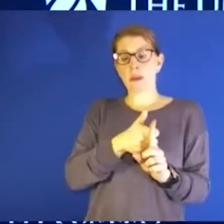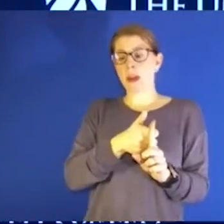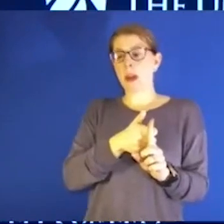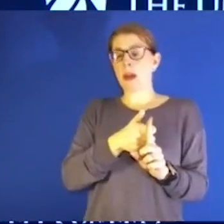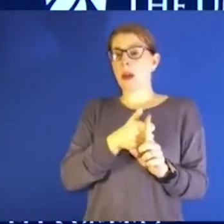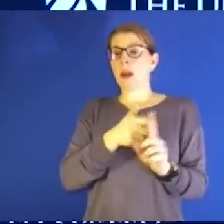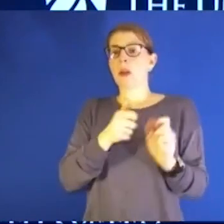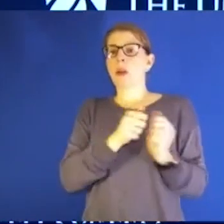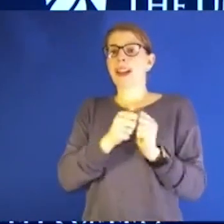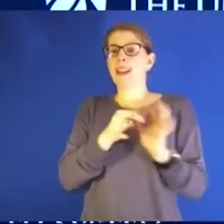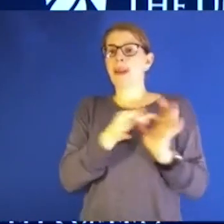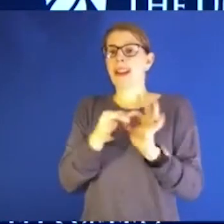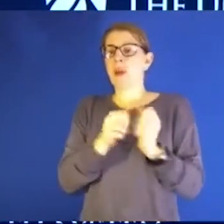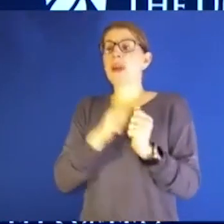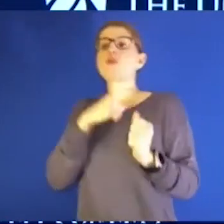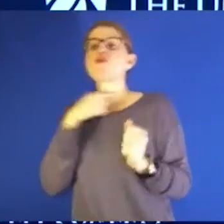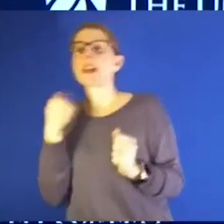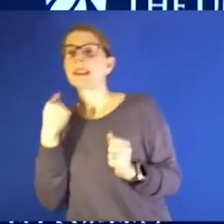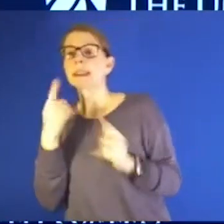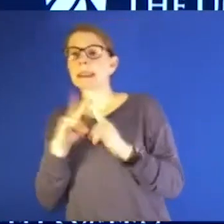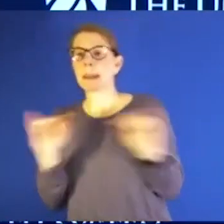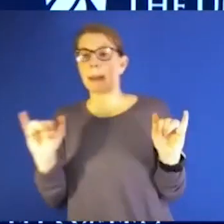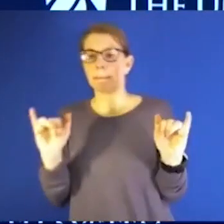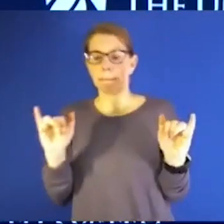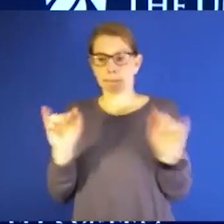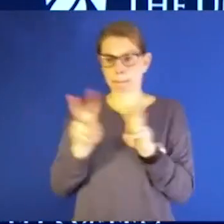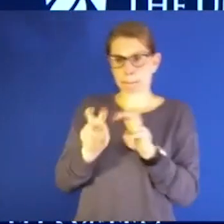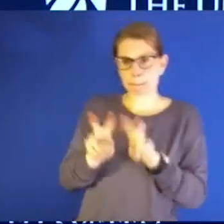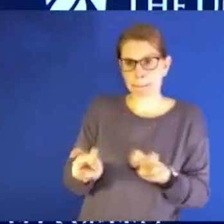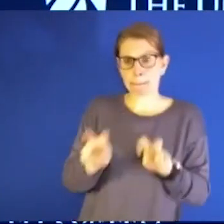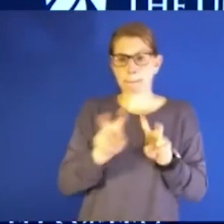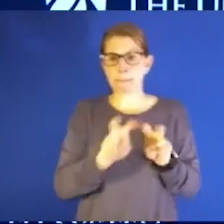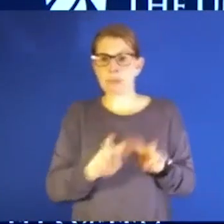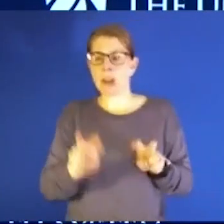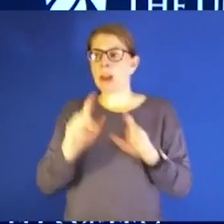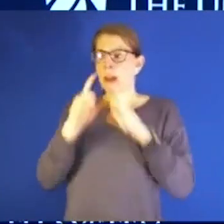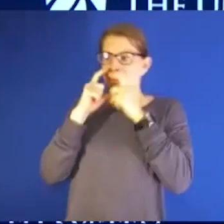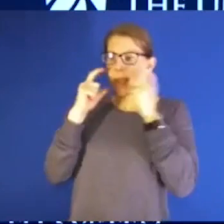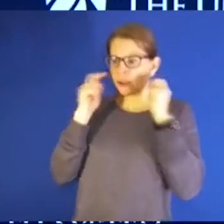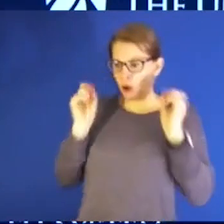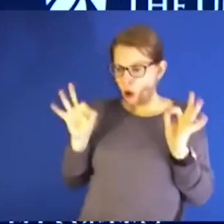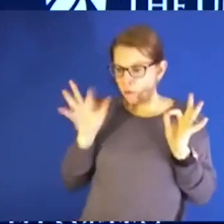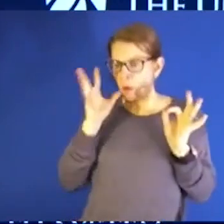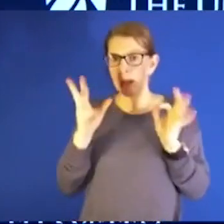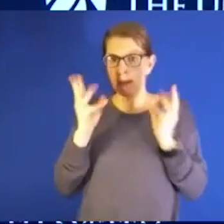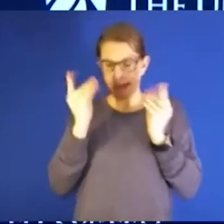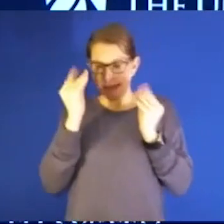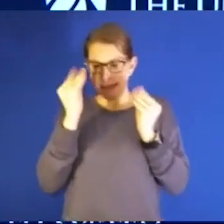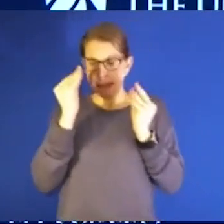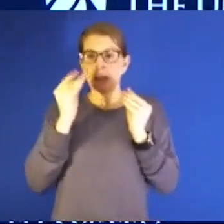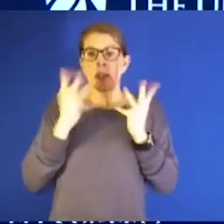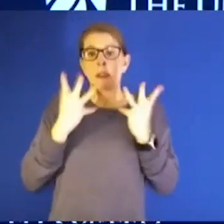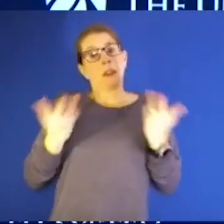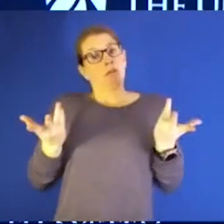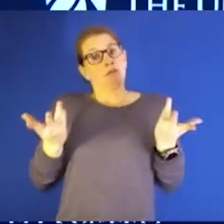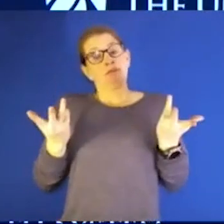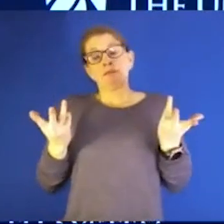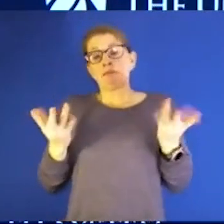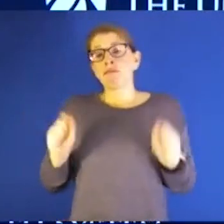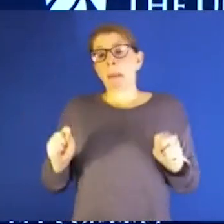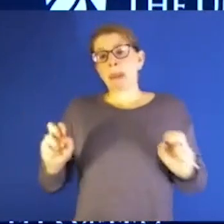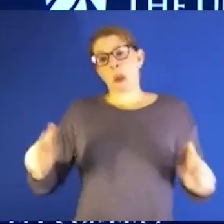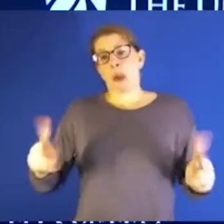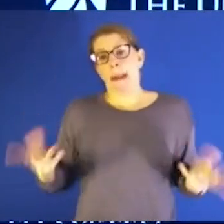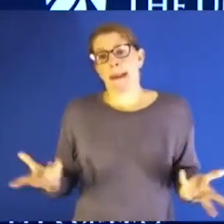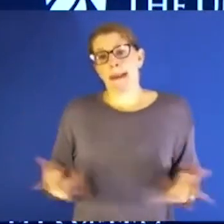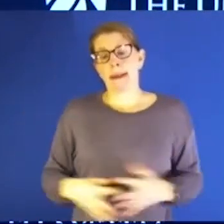family, recognizing, masks are going to be coming off, and that's probably okay. But it's